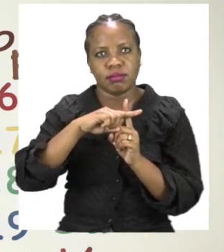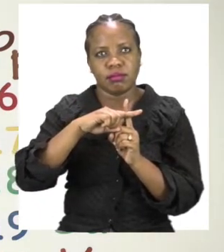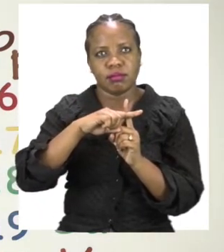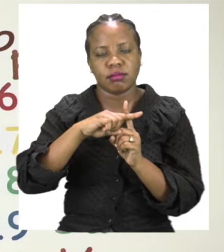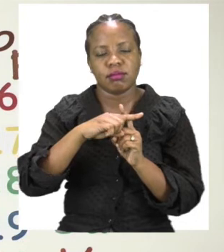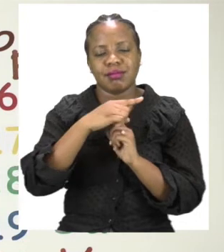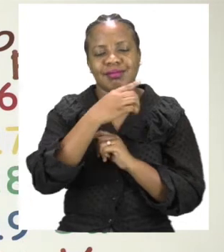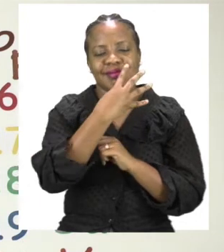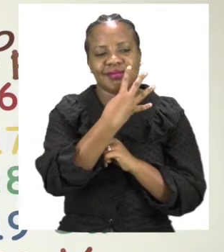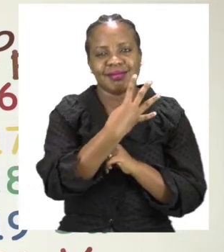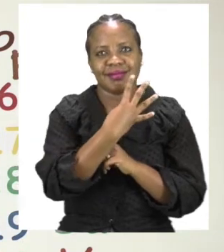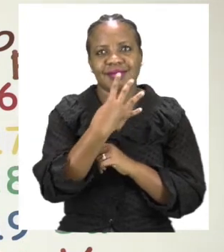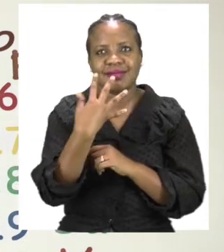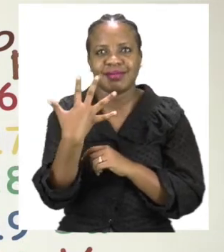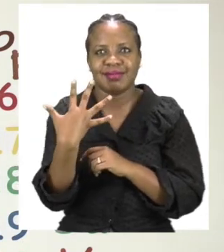45.